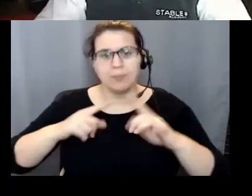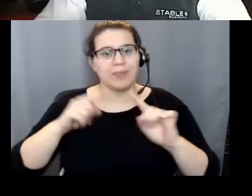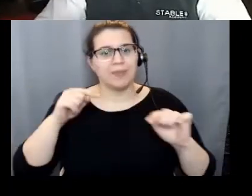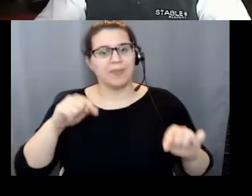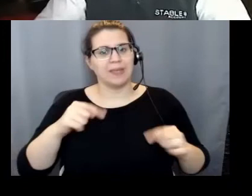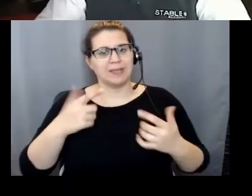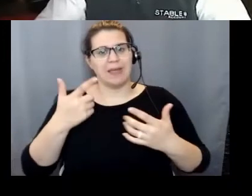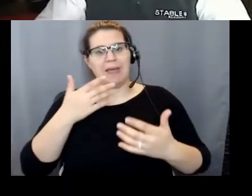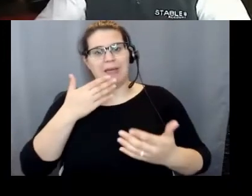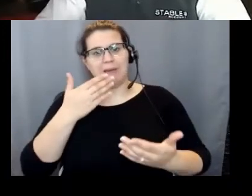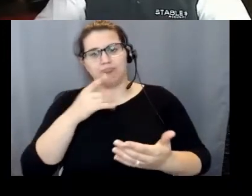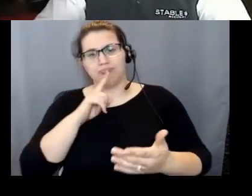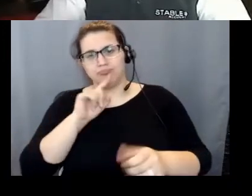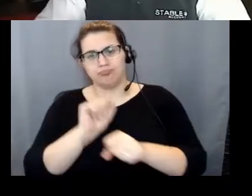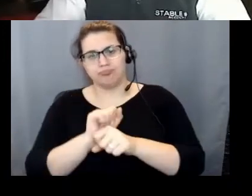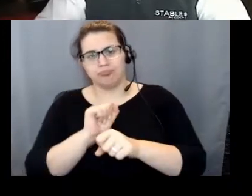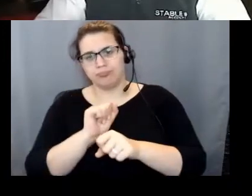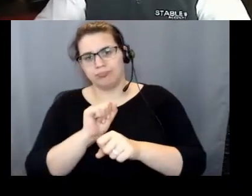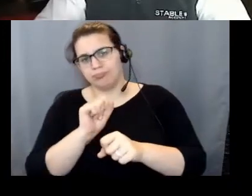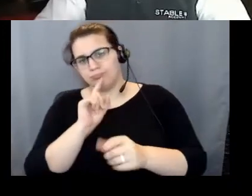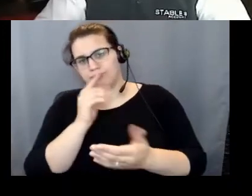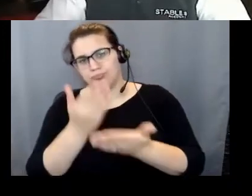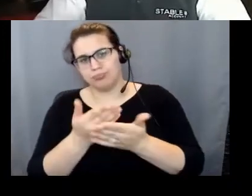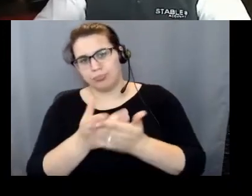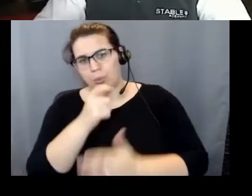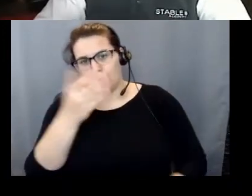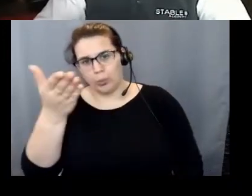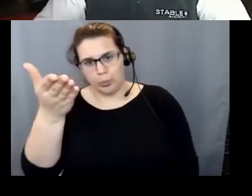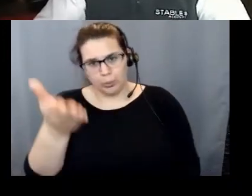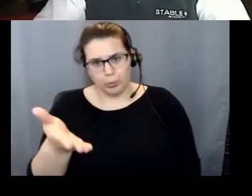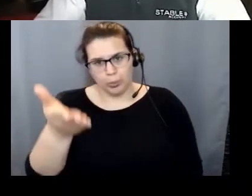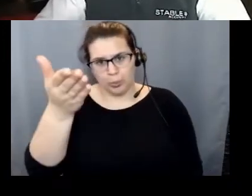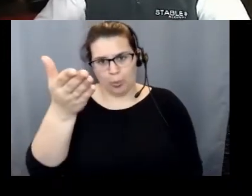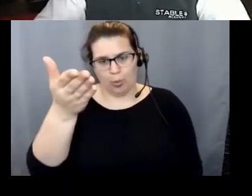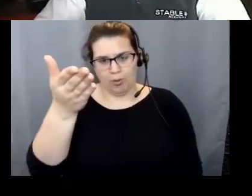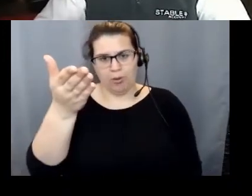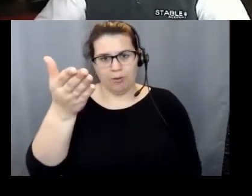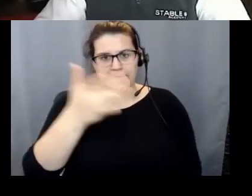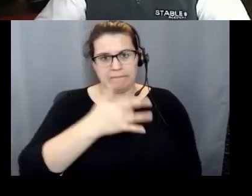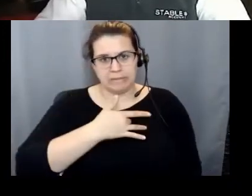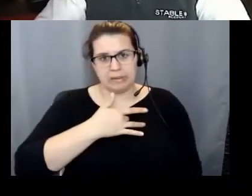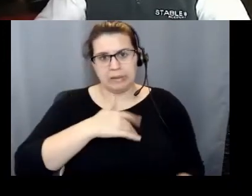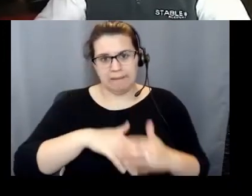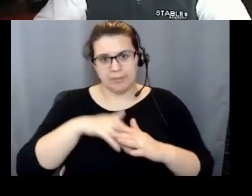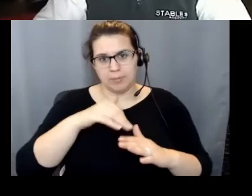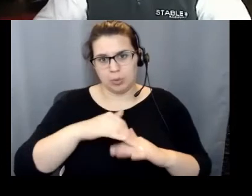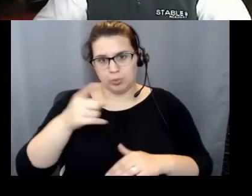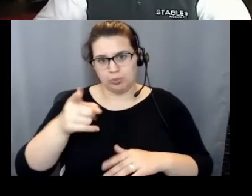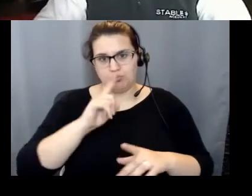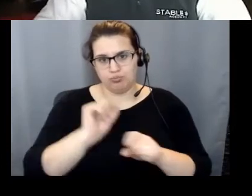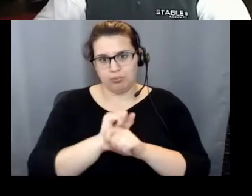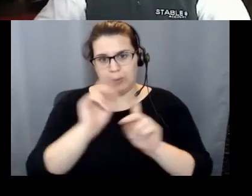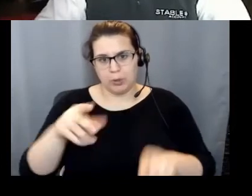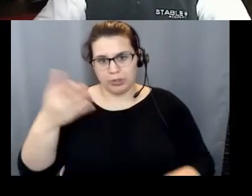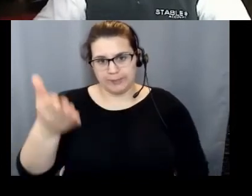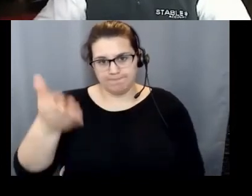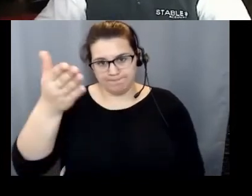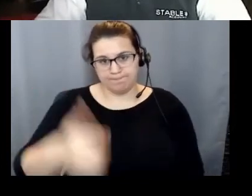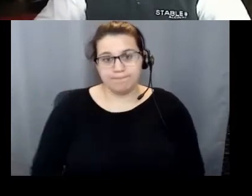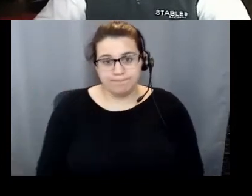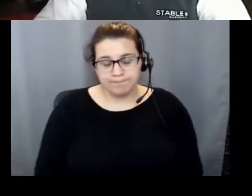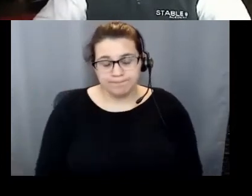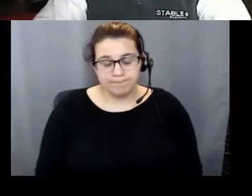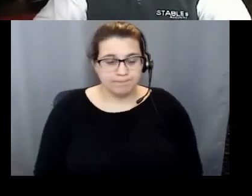try to identify you during this process so that we're comfortable with who you are and so forth. So get through